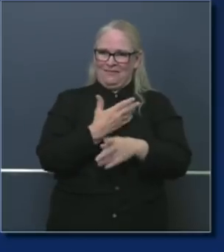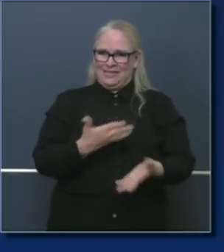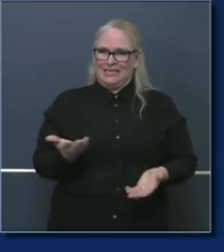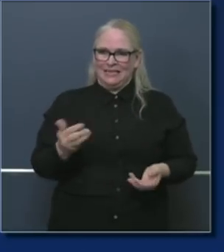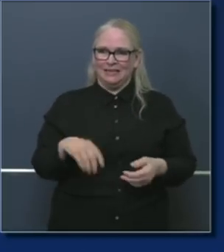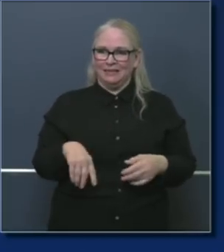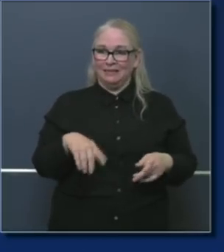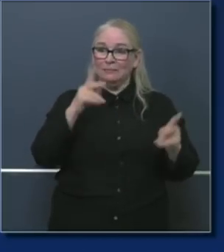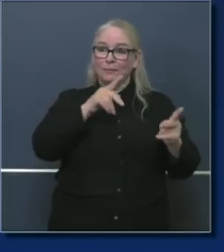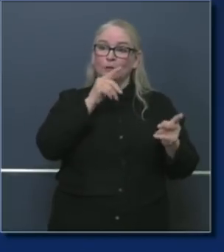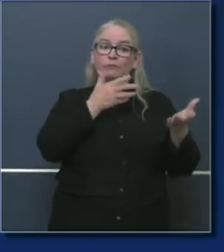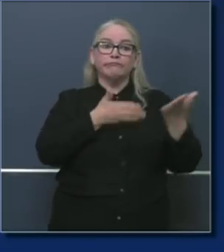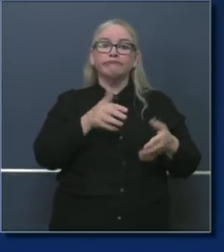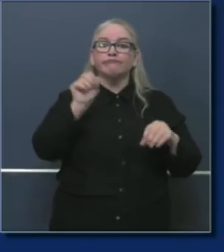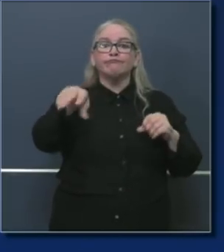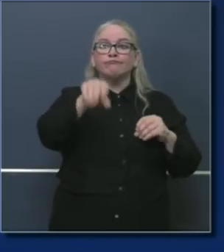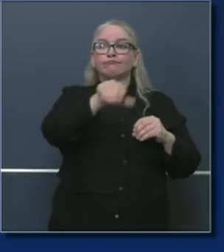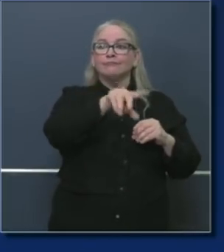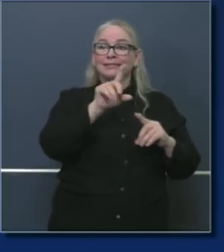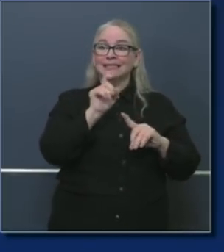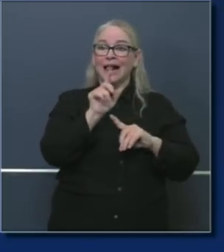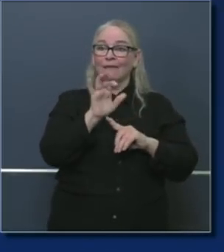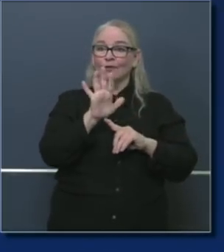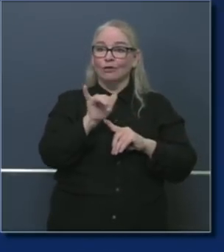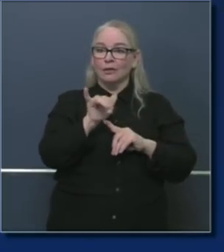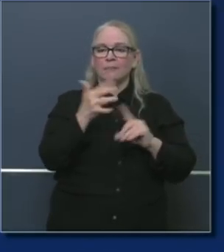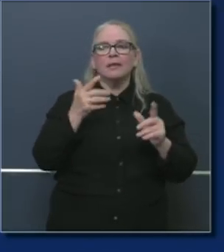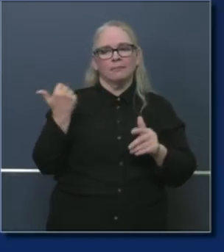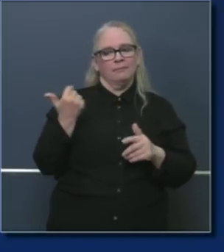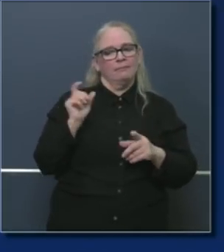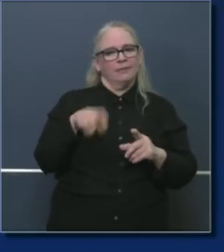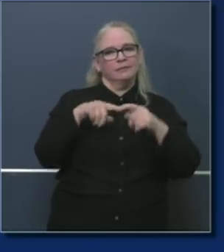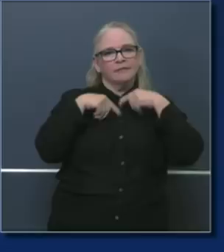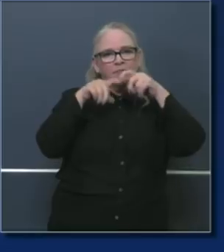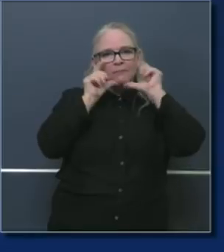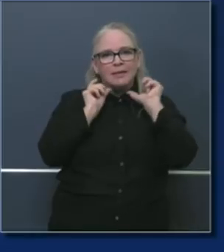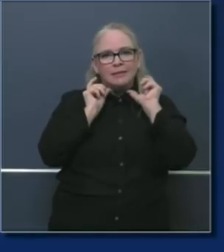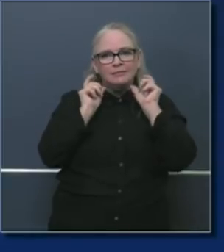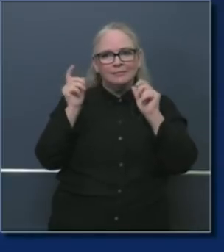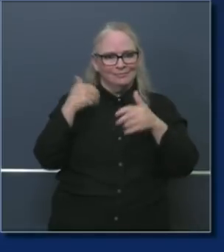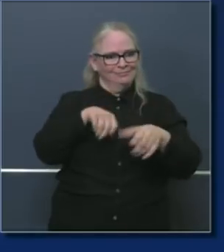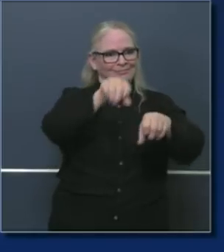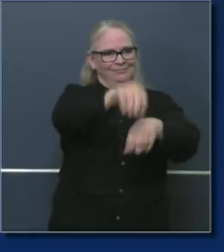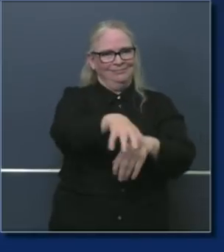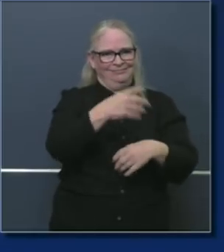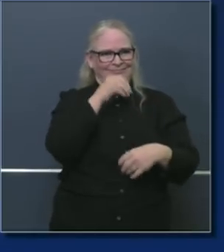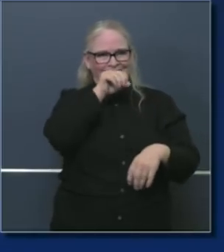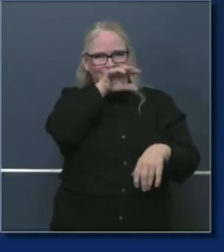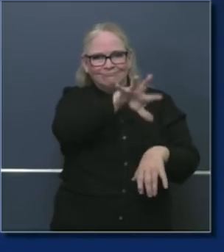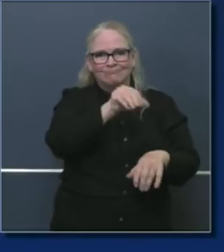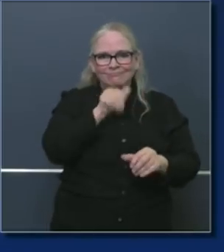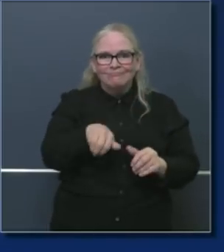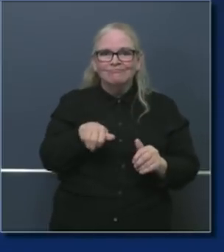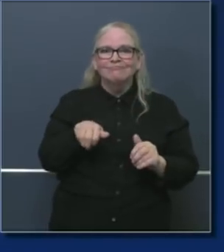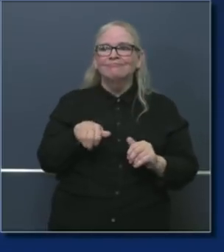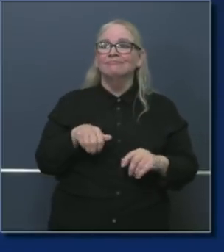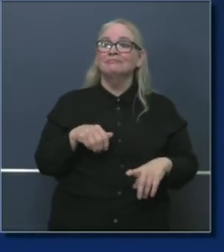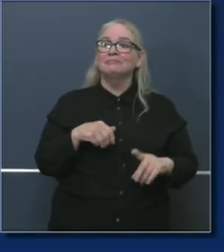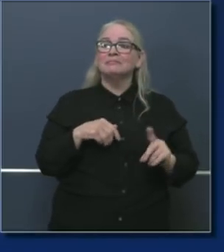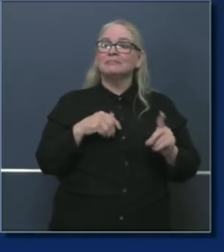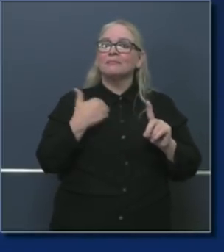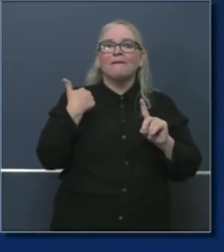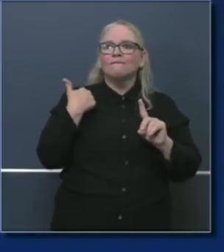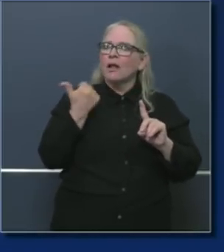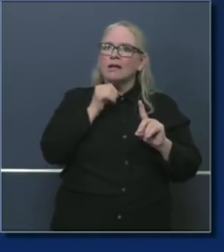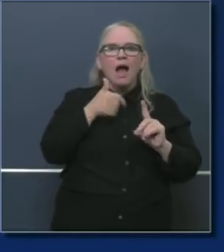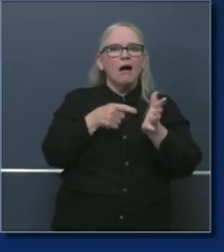have different personal protective equipment than they did before COVID-19 became a reality. We know that